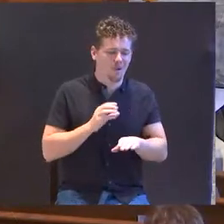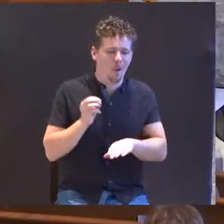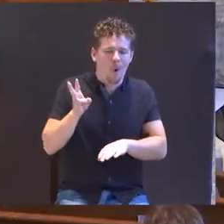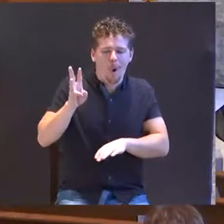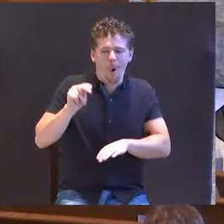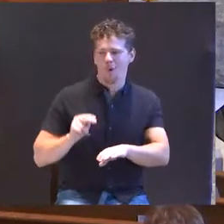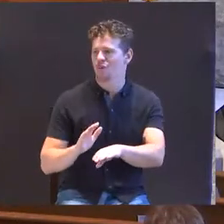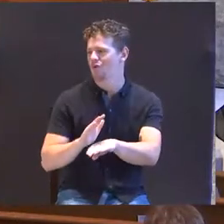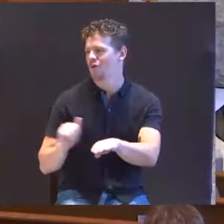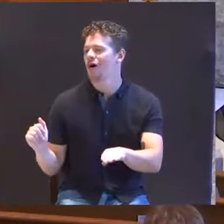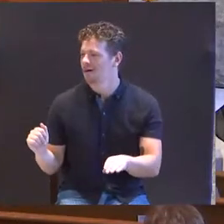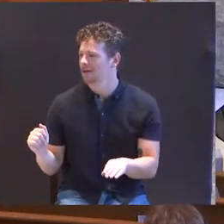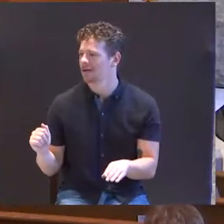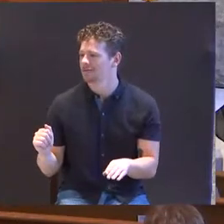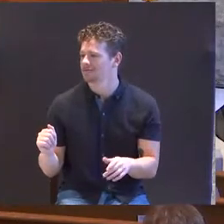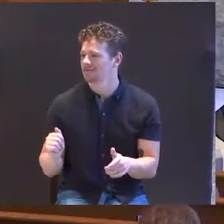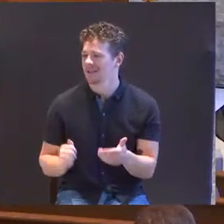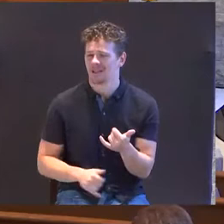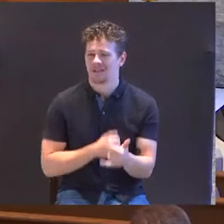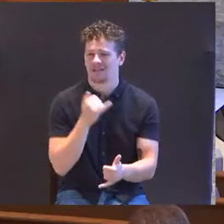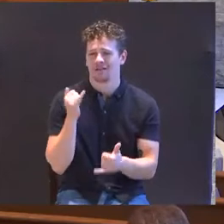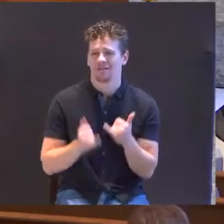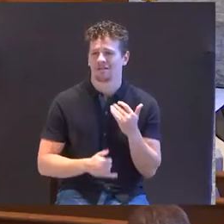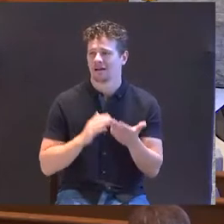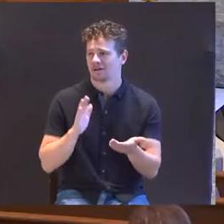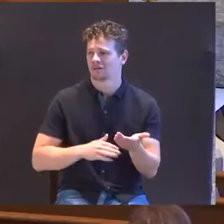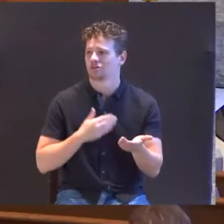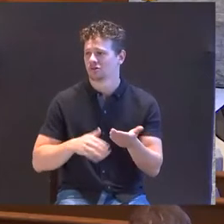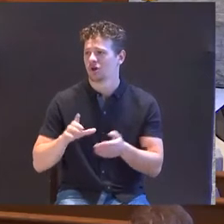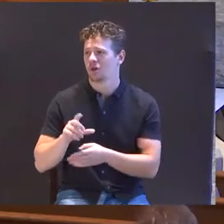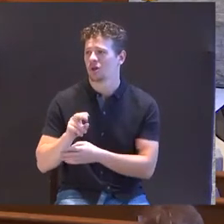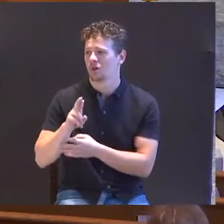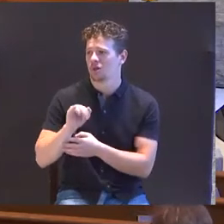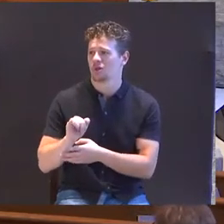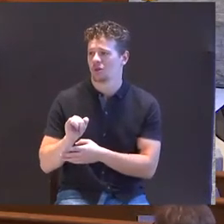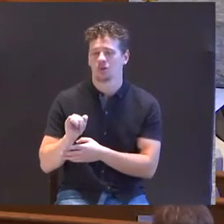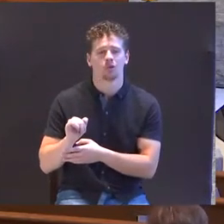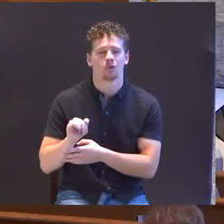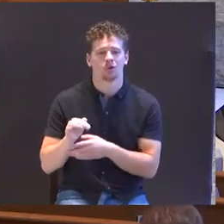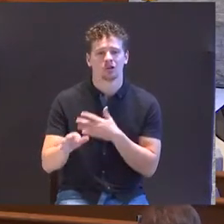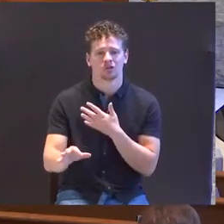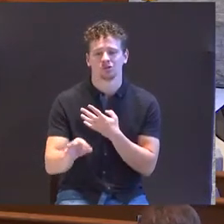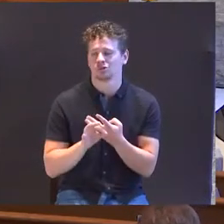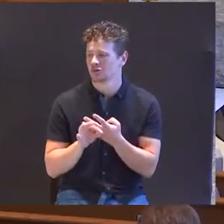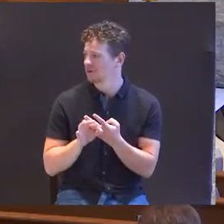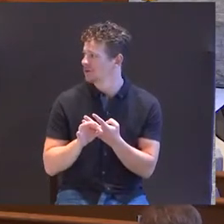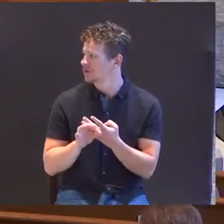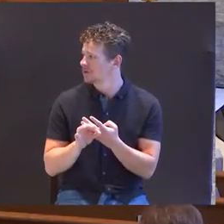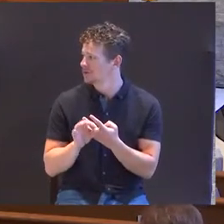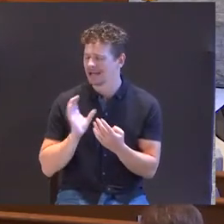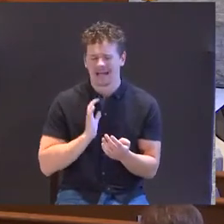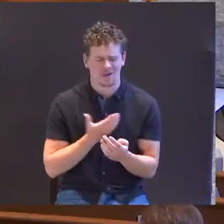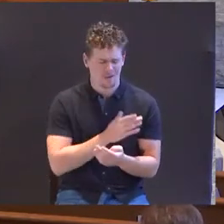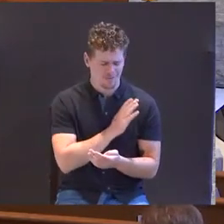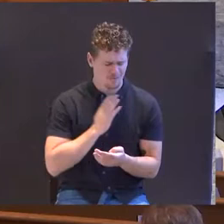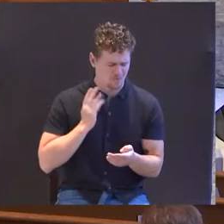This next song, I'm excited about too. Laurie has chosen. Al Gore has called it